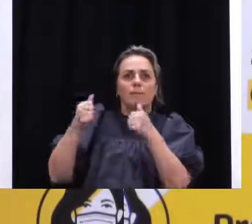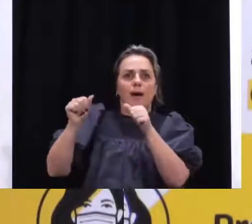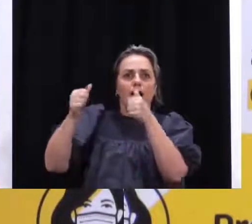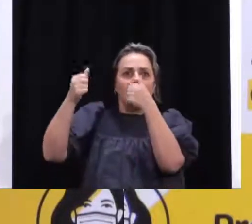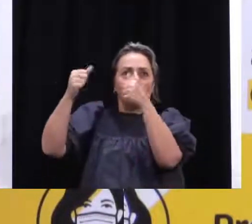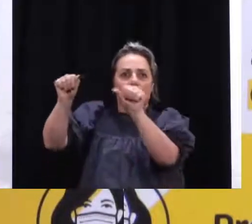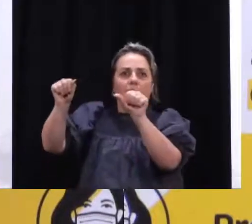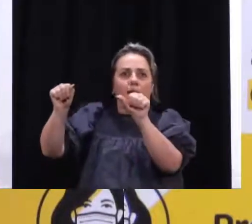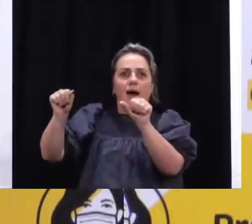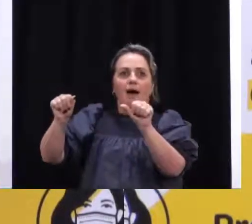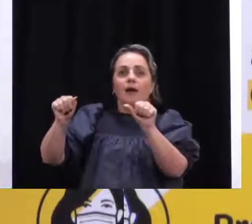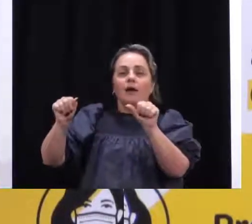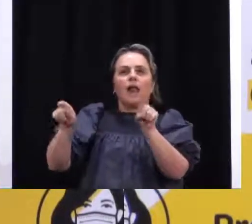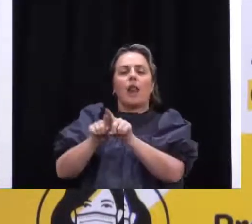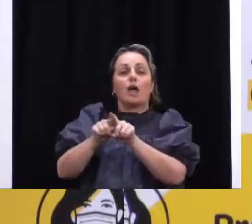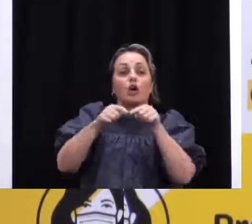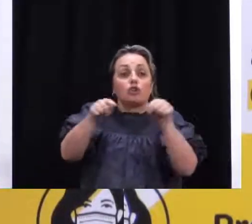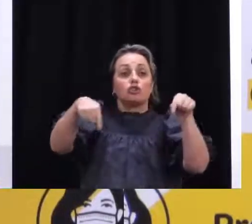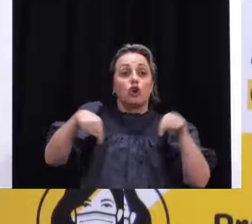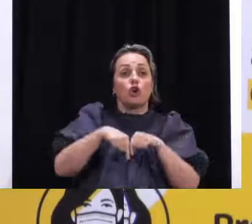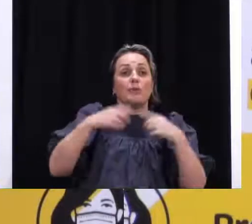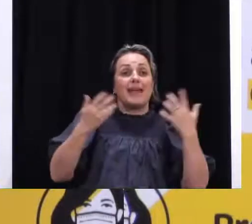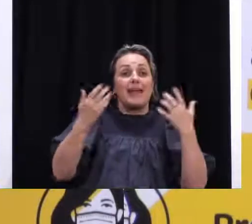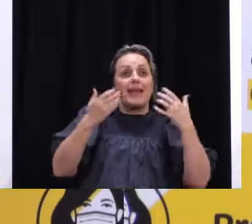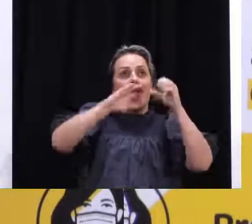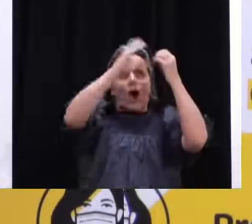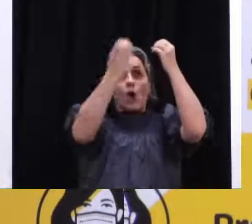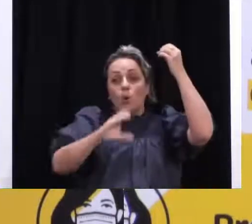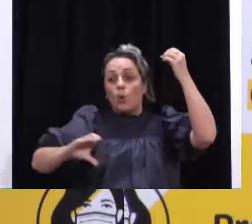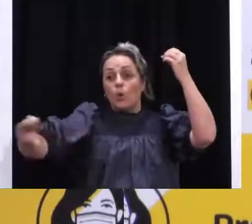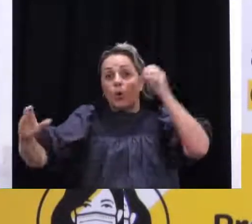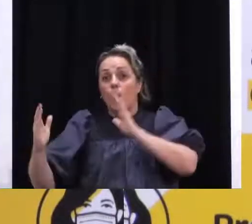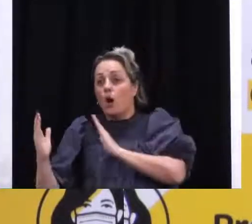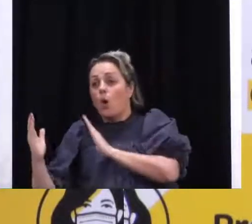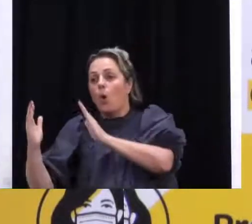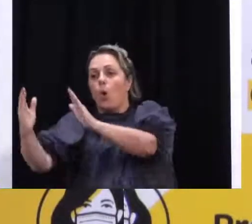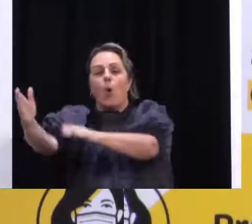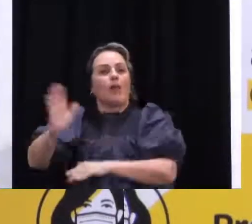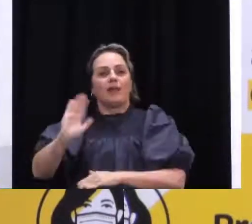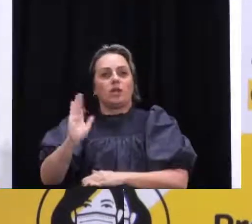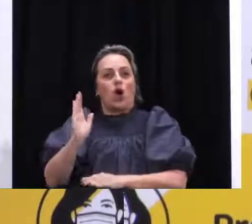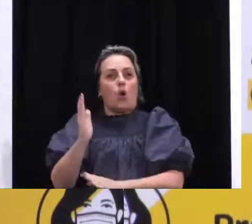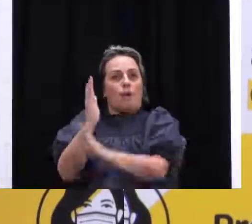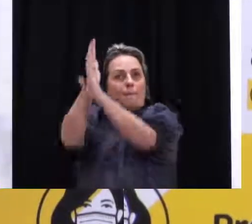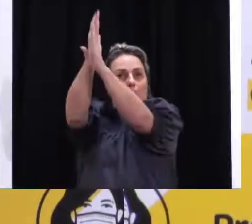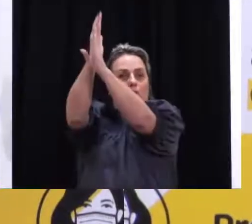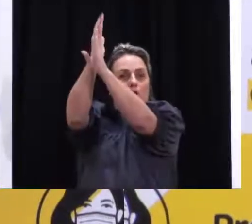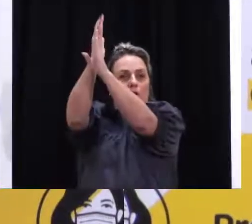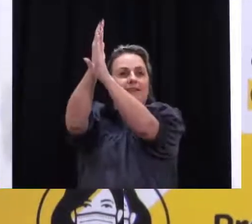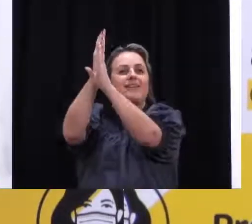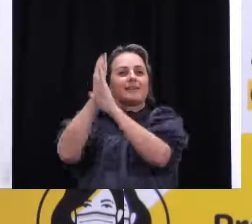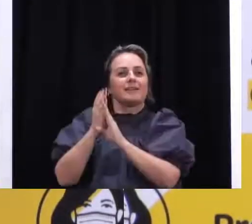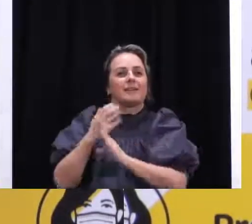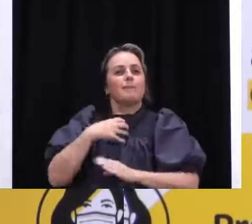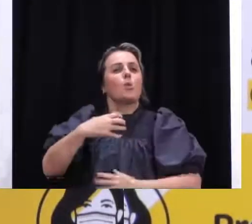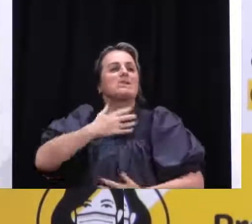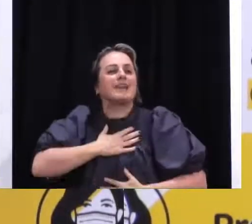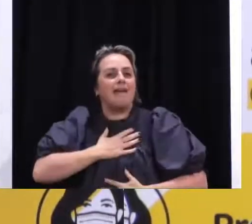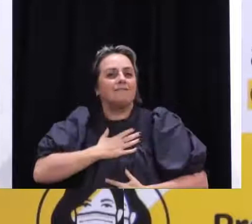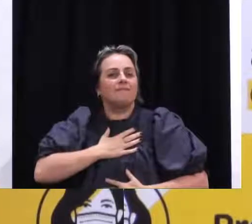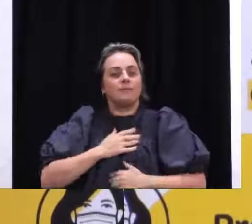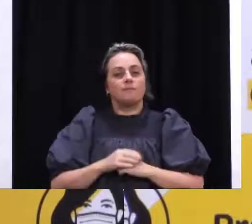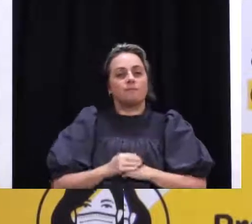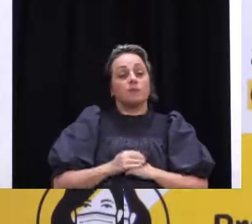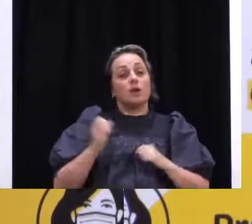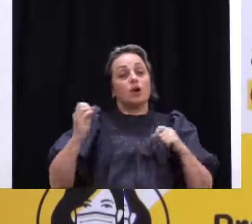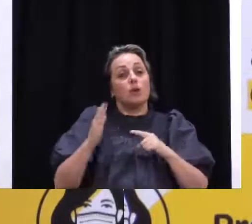because that's how we can reduce the risk of airborne transmission through those things. So it is at different stages. Now, also, it is